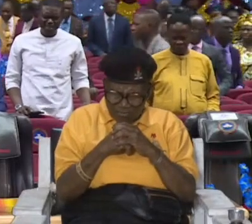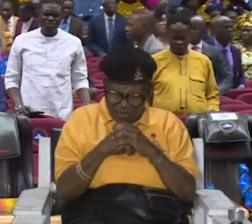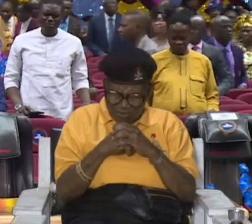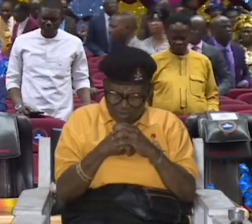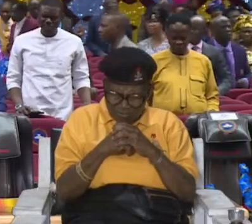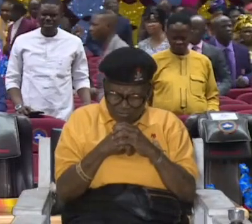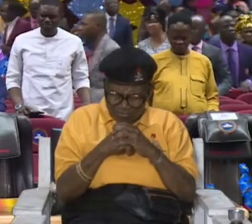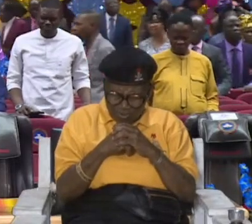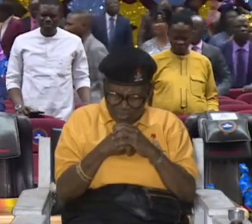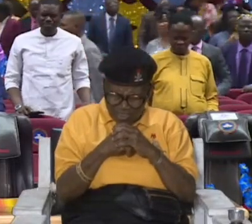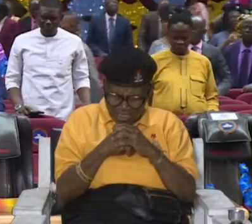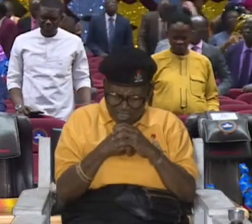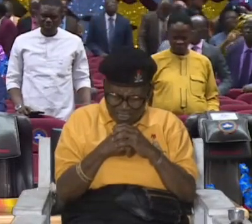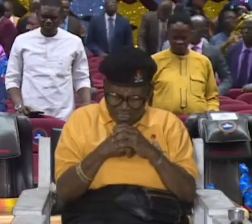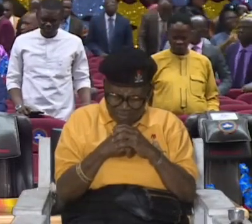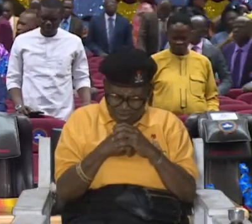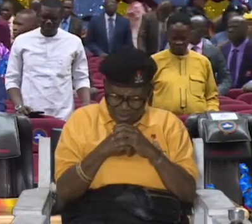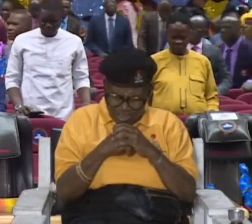Now,